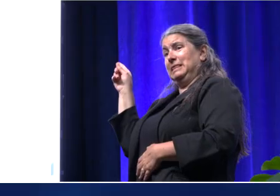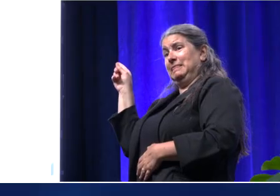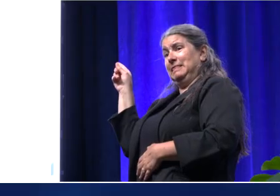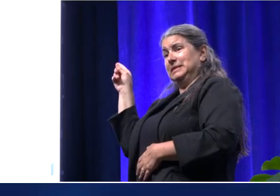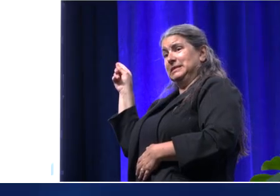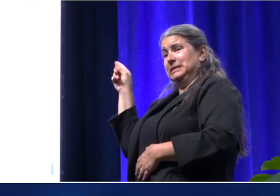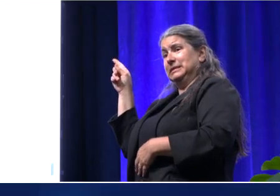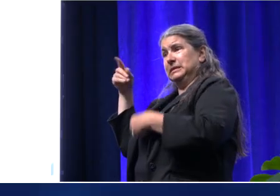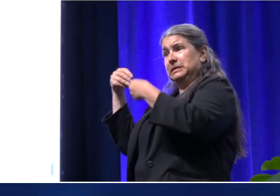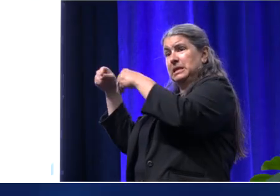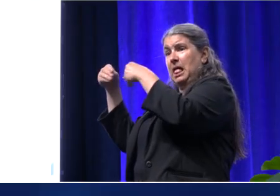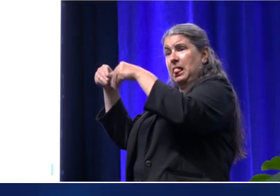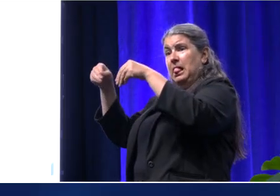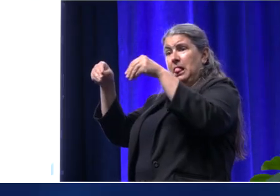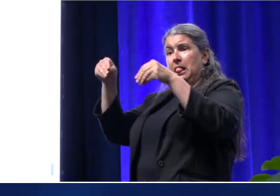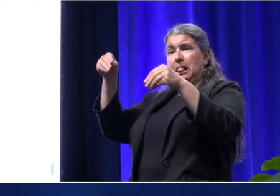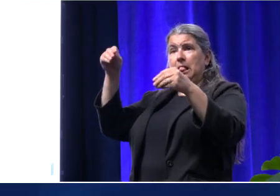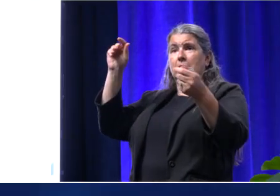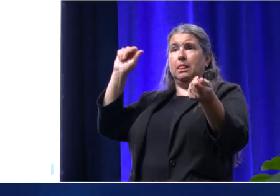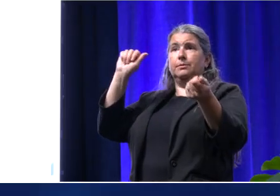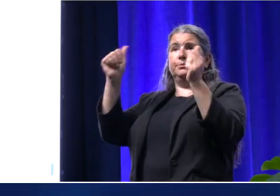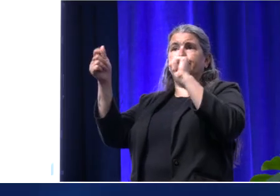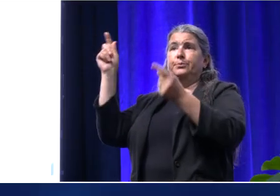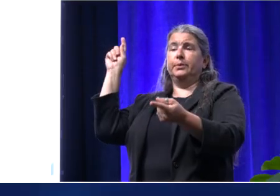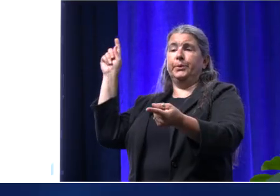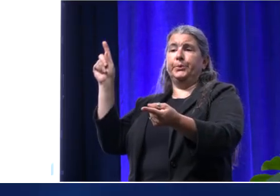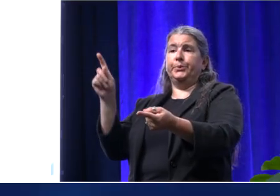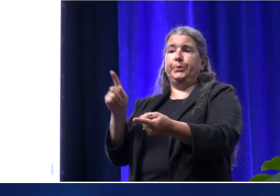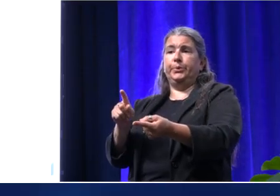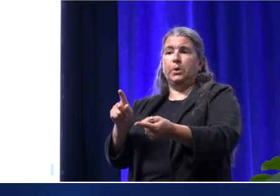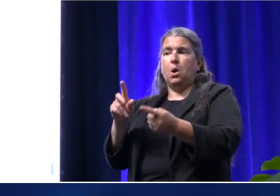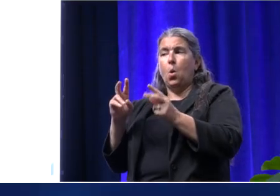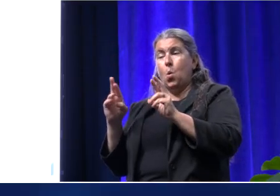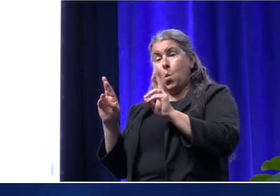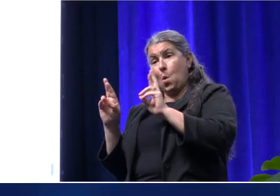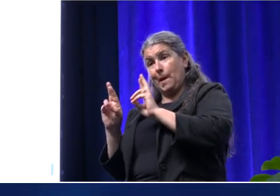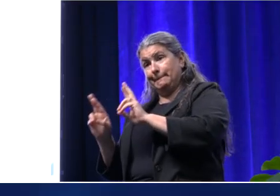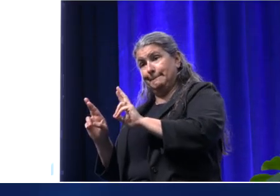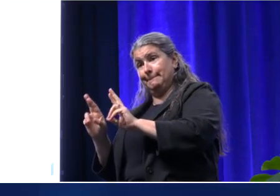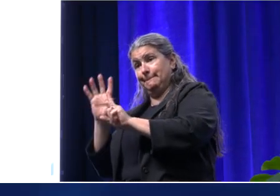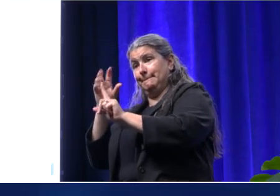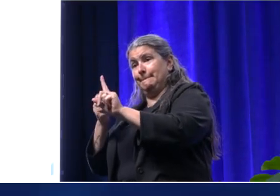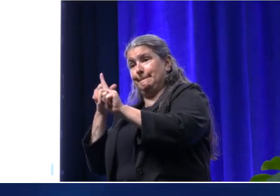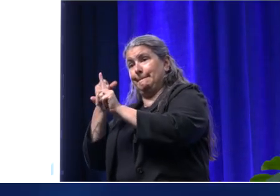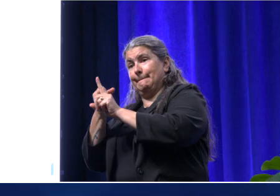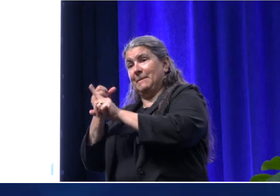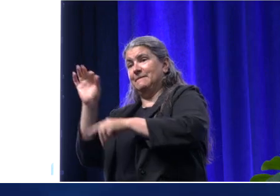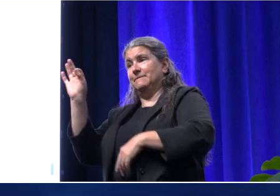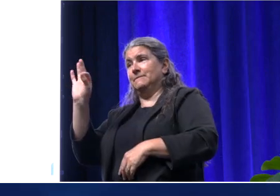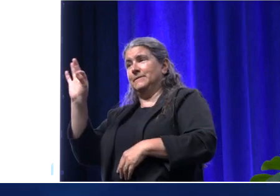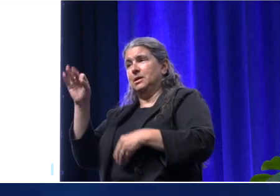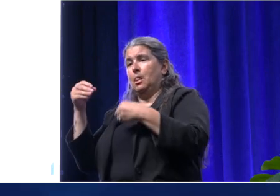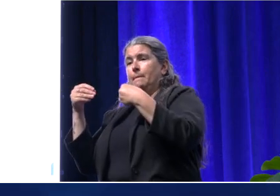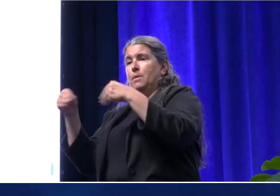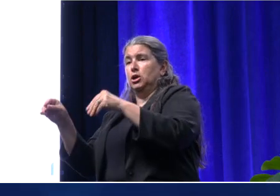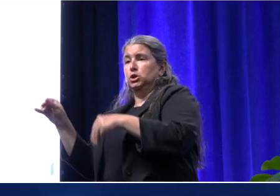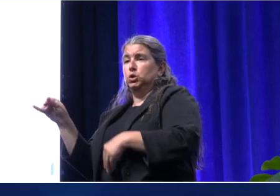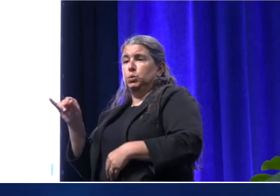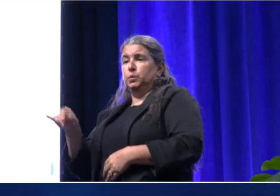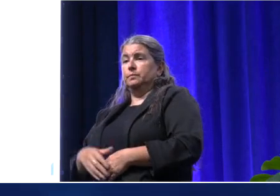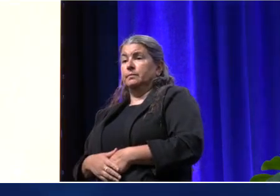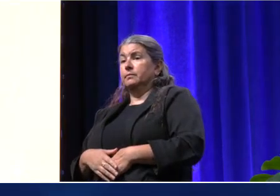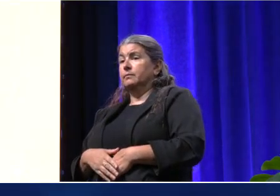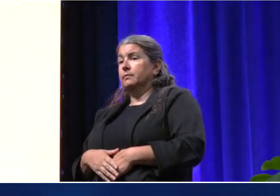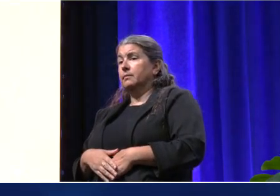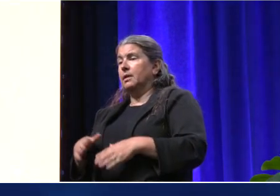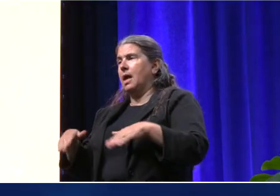and consequently the fentanyl market in the US this month. And we haven't quite seen it happen yet, but it's coming. So stay tuned. We're not sure